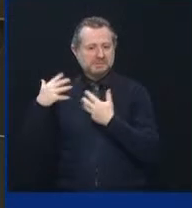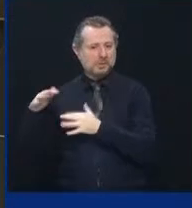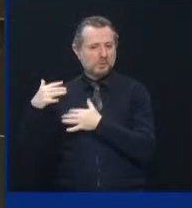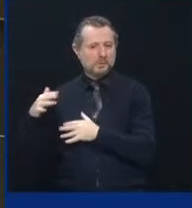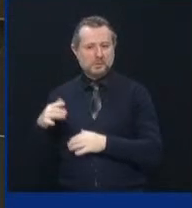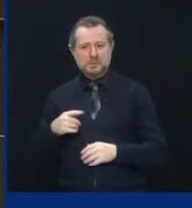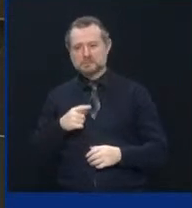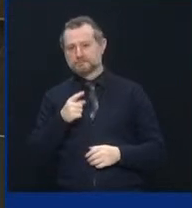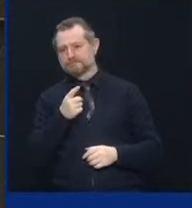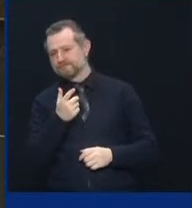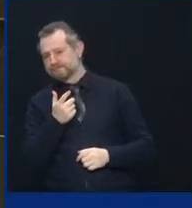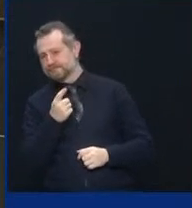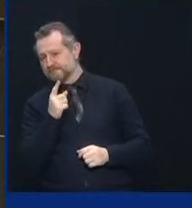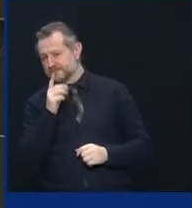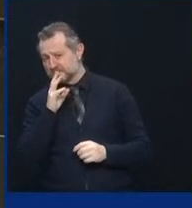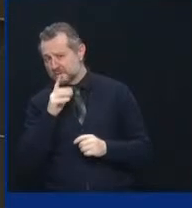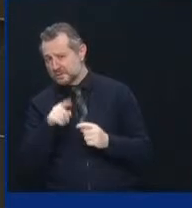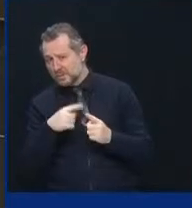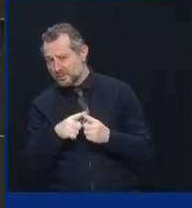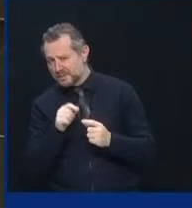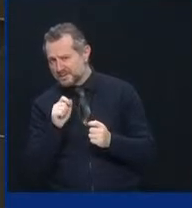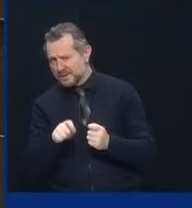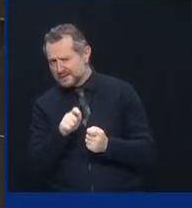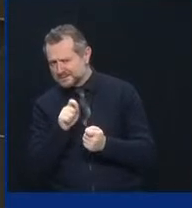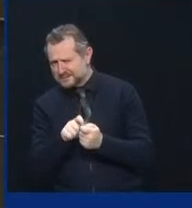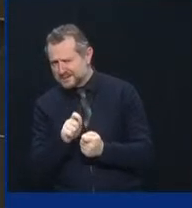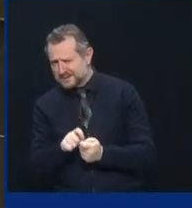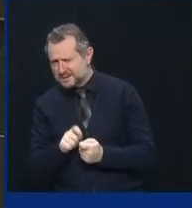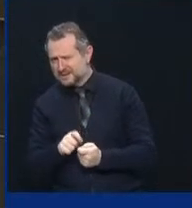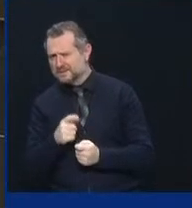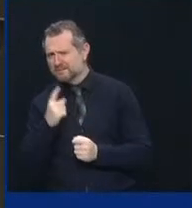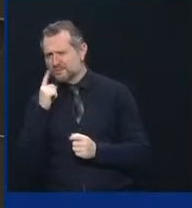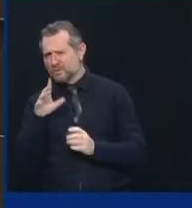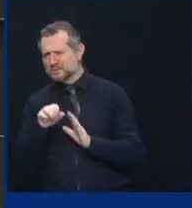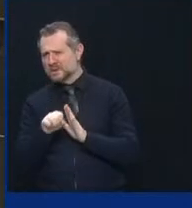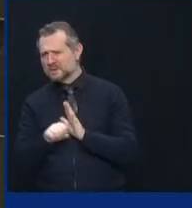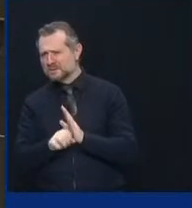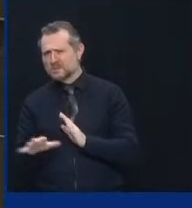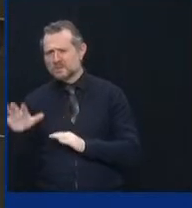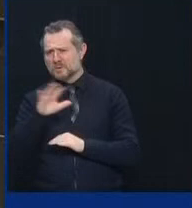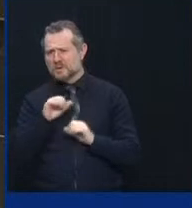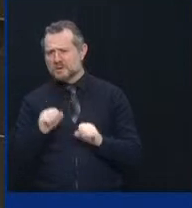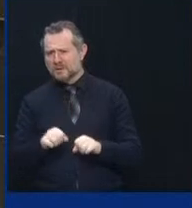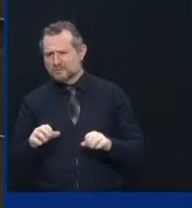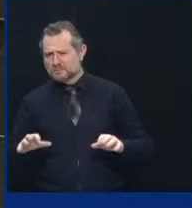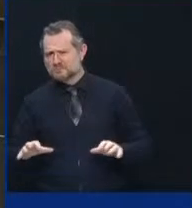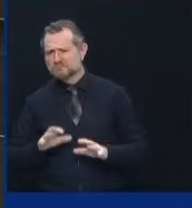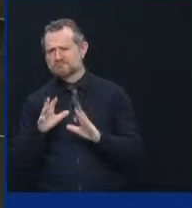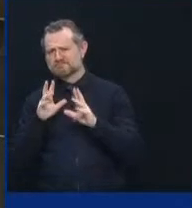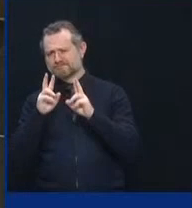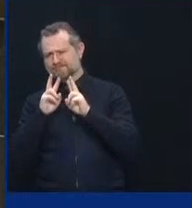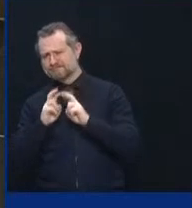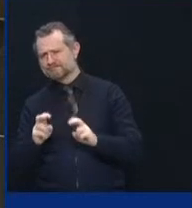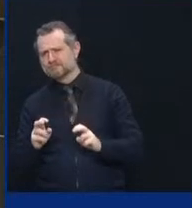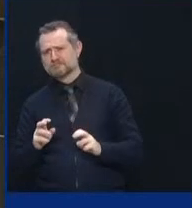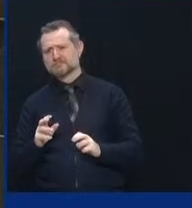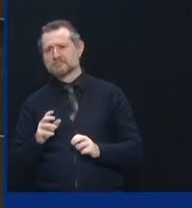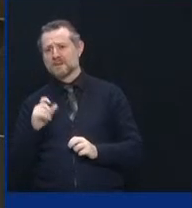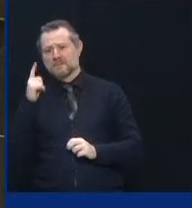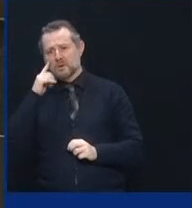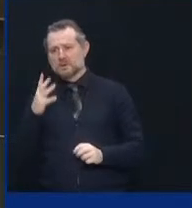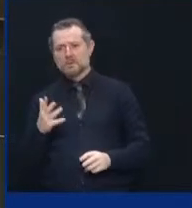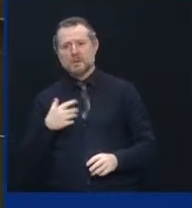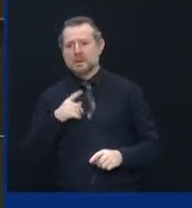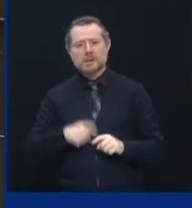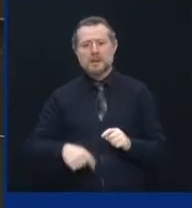specific limitations at the state level to do more sequencing to detect the UK variant or others? I Is it had cost, trouble time, people?